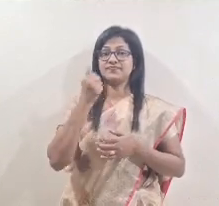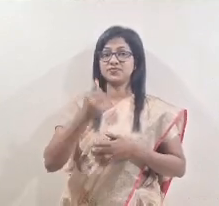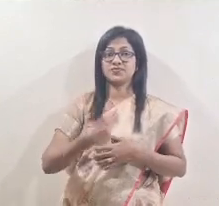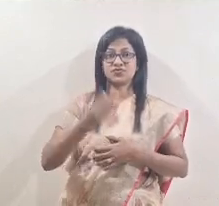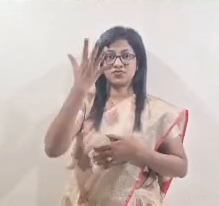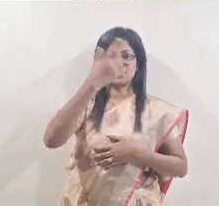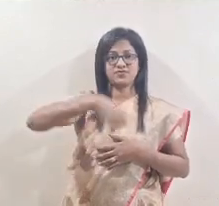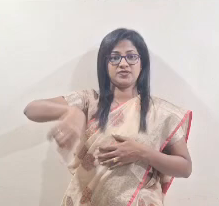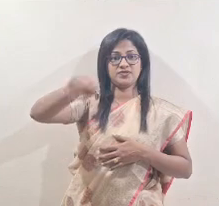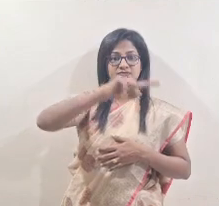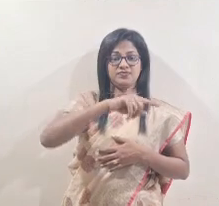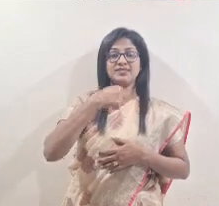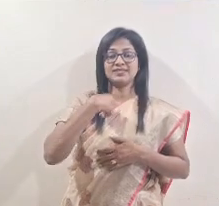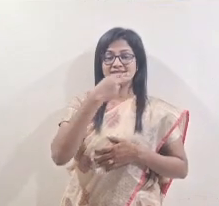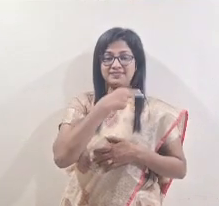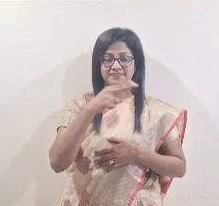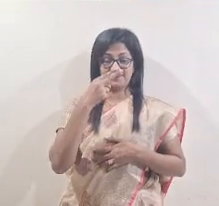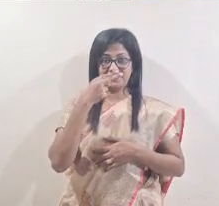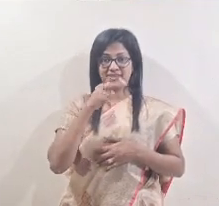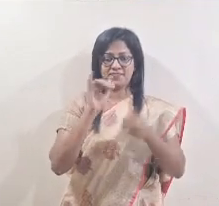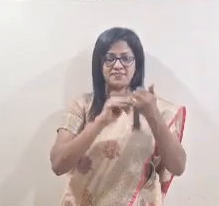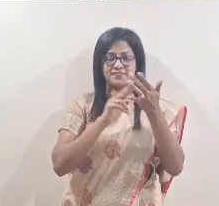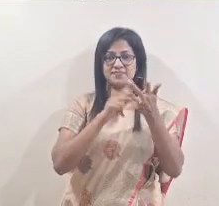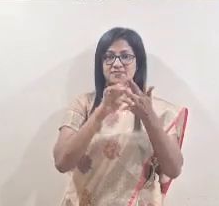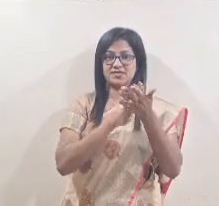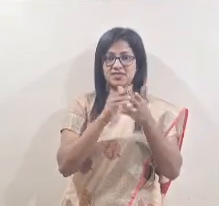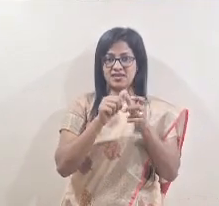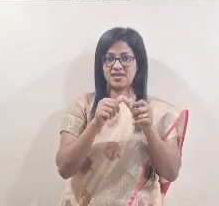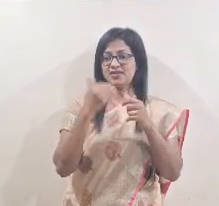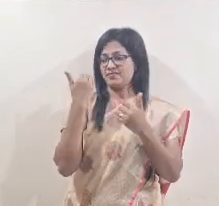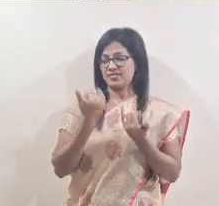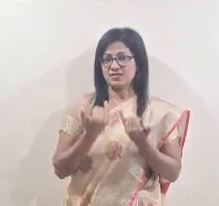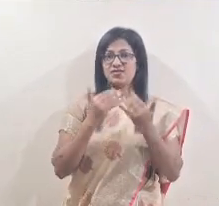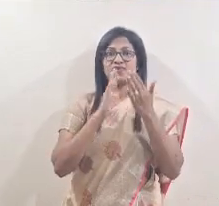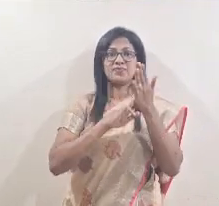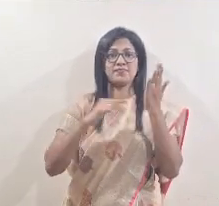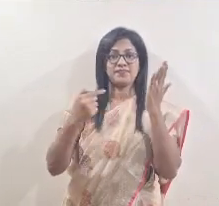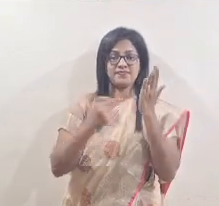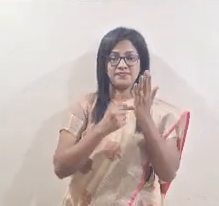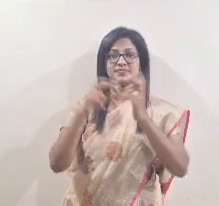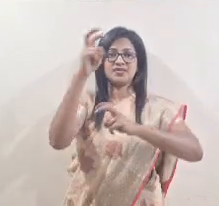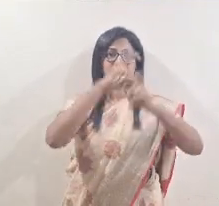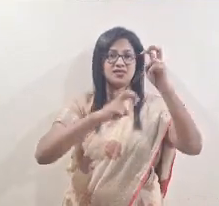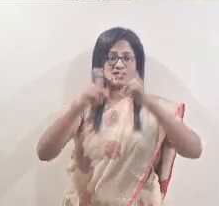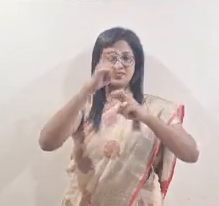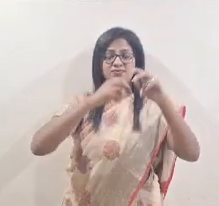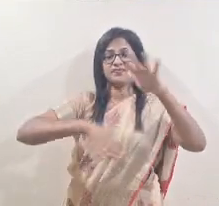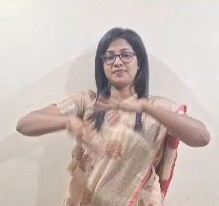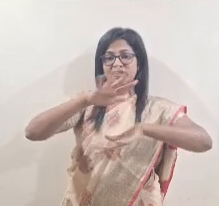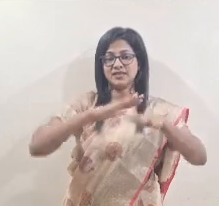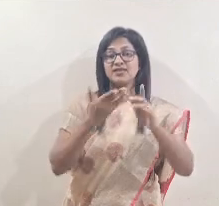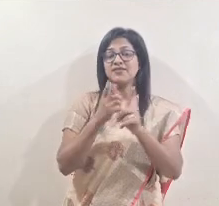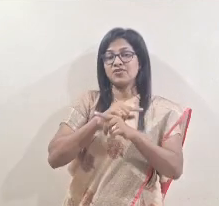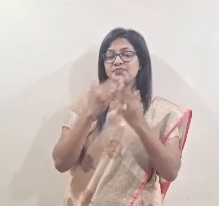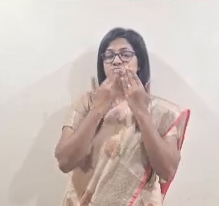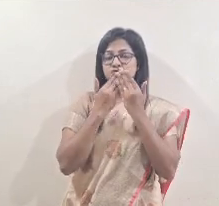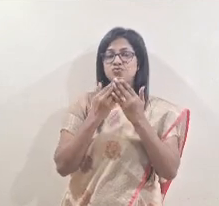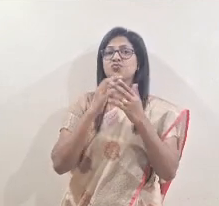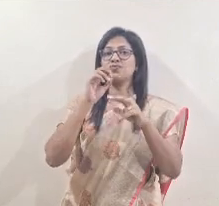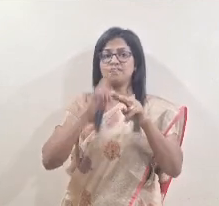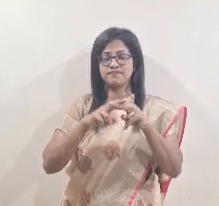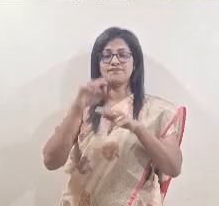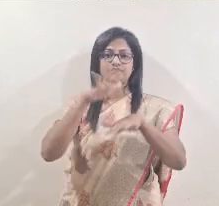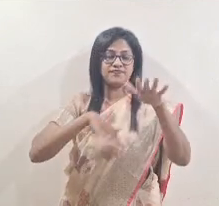Good morning to all. I am Sneha and I have currently completed my Masters in Transport Planning from School of Planning and Architecture,